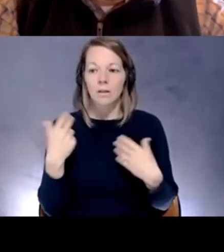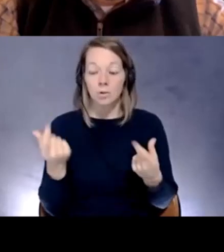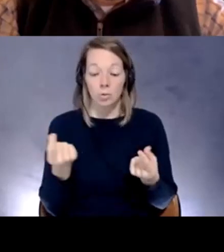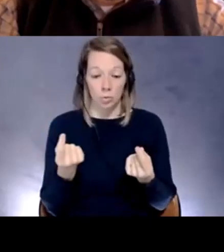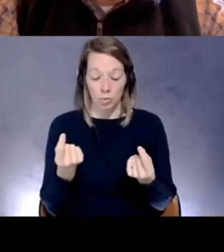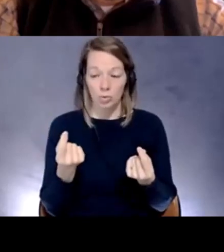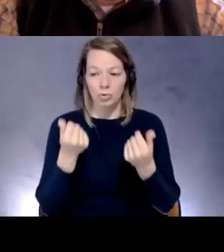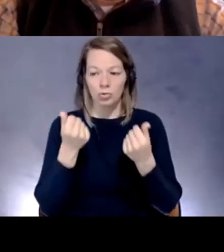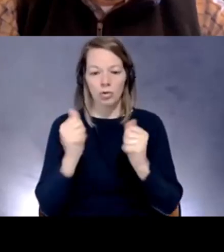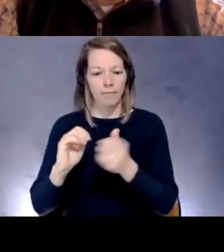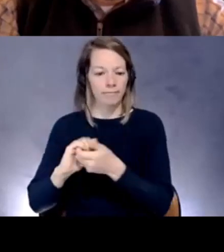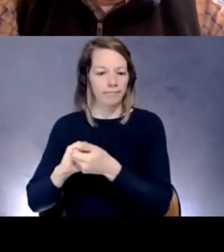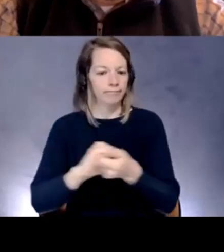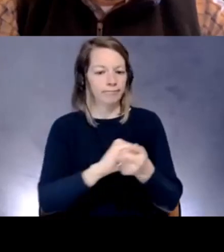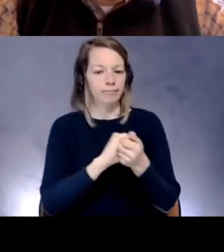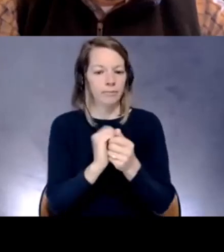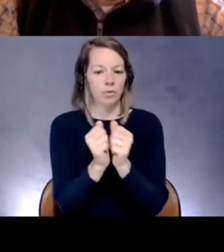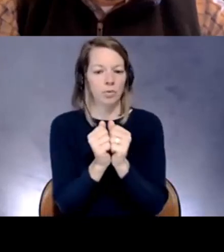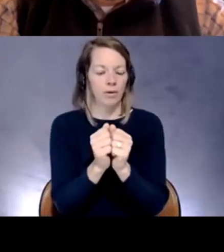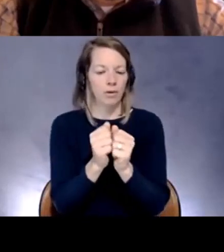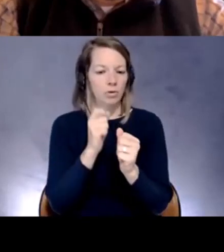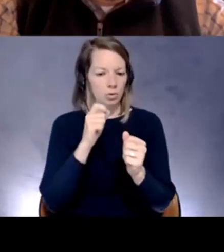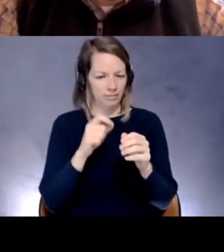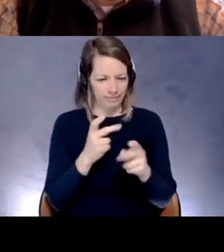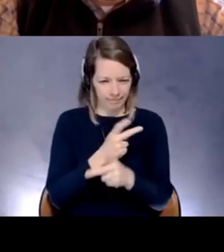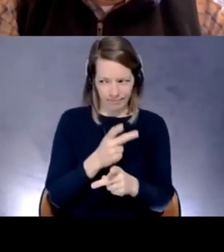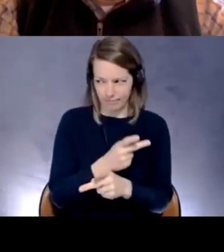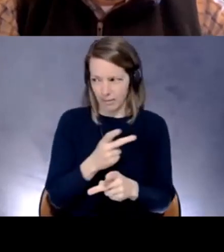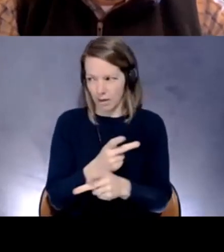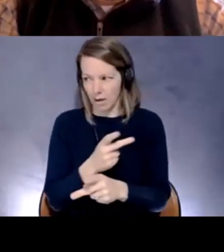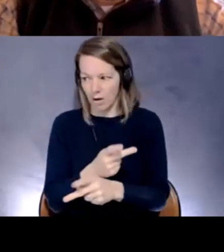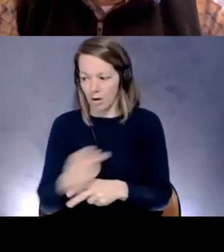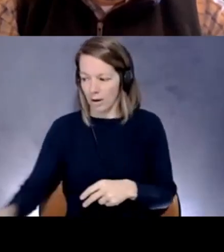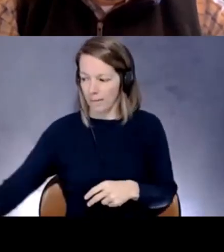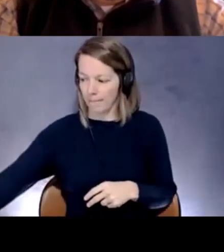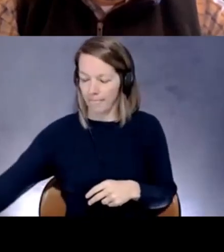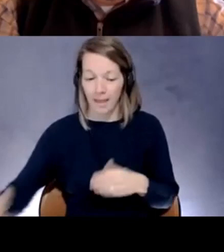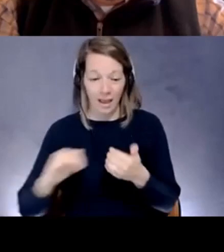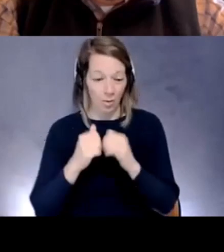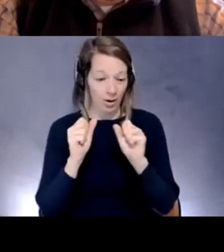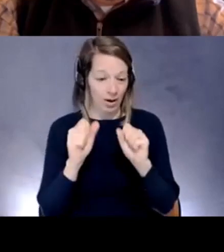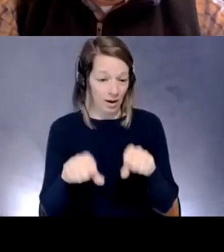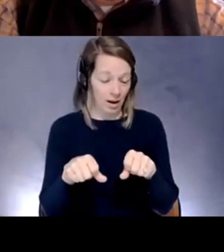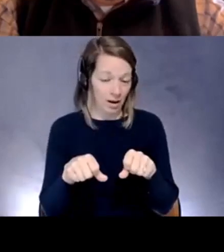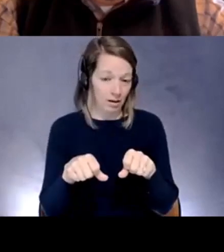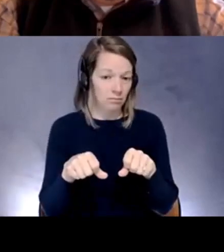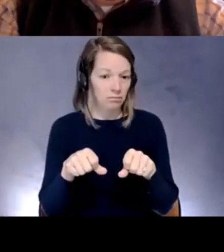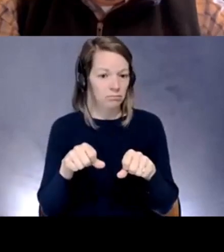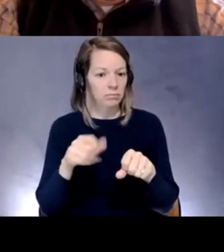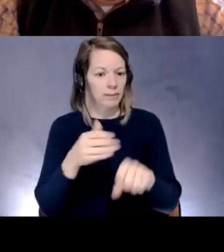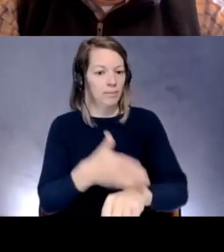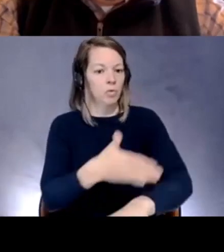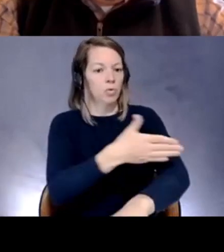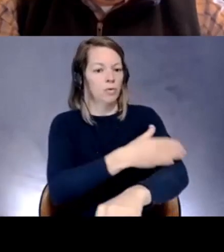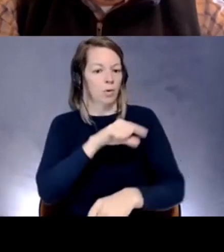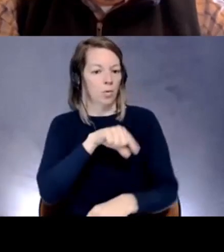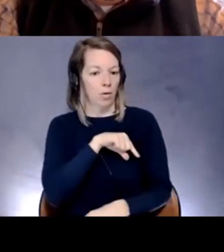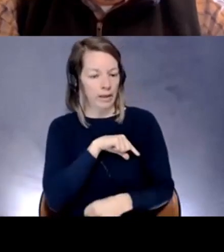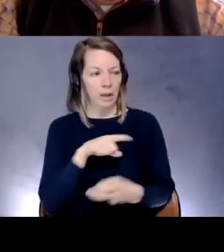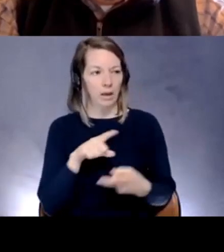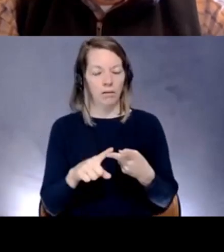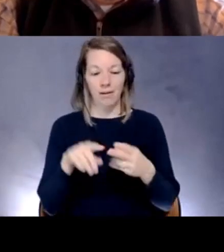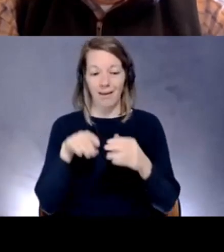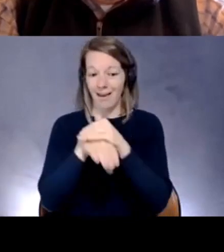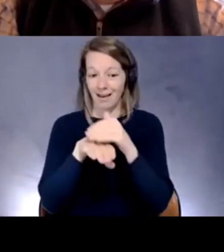is to try to collaborate together to find ways, innovative ways that we can look to improve quality, increase